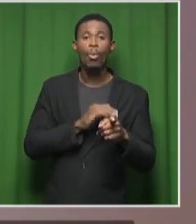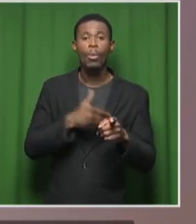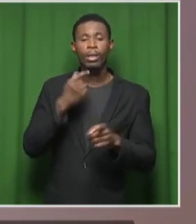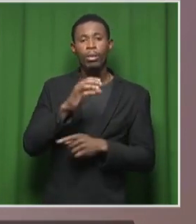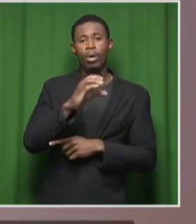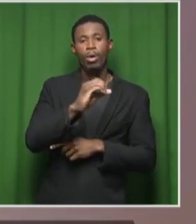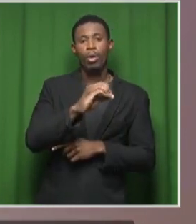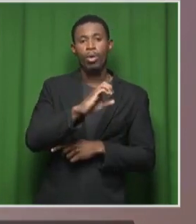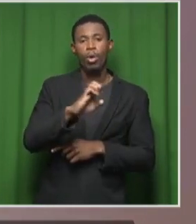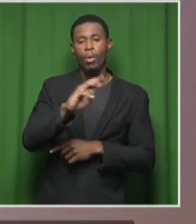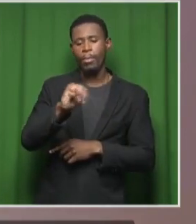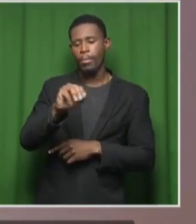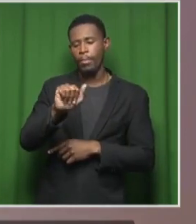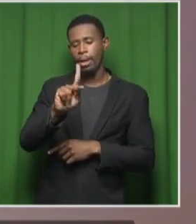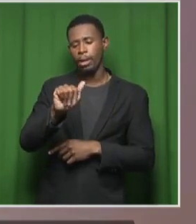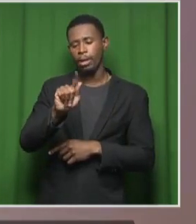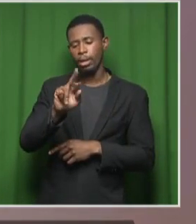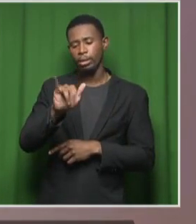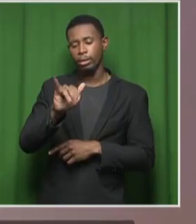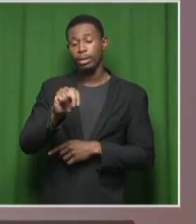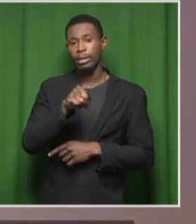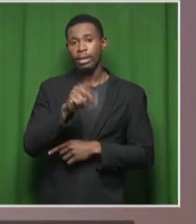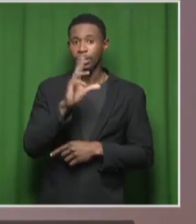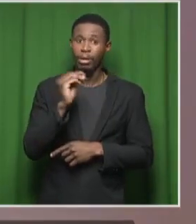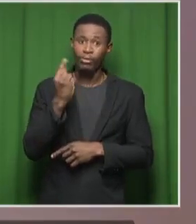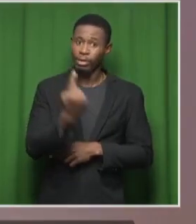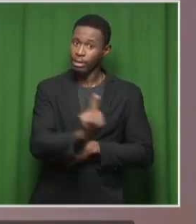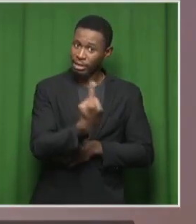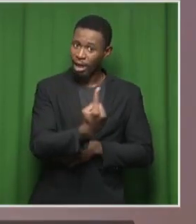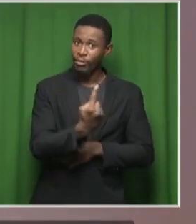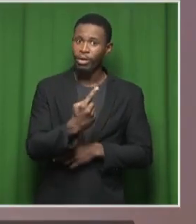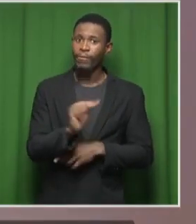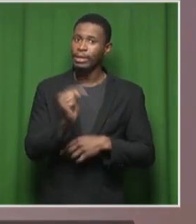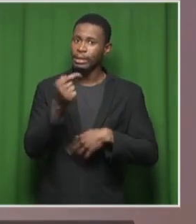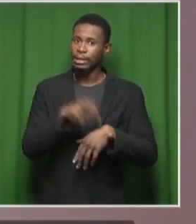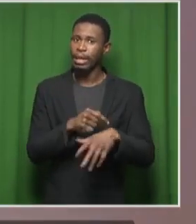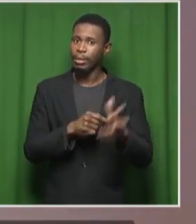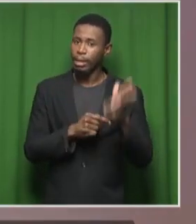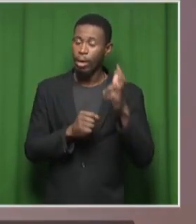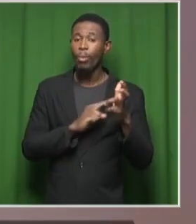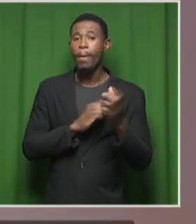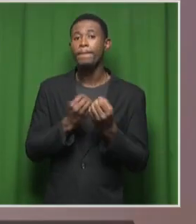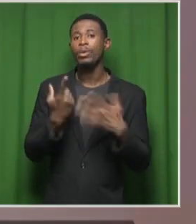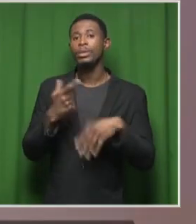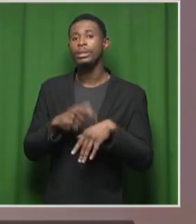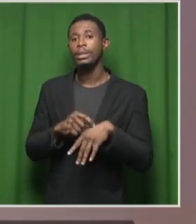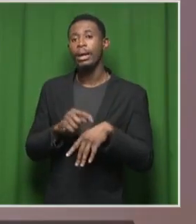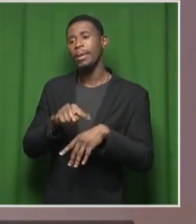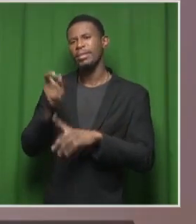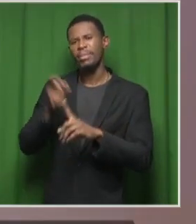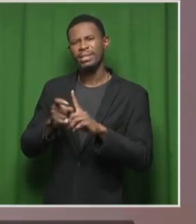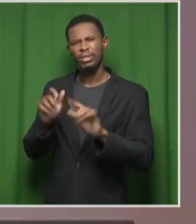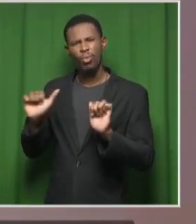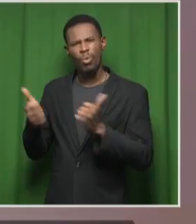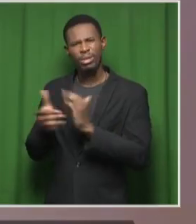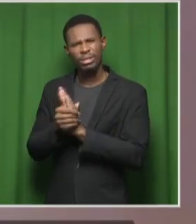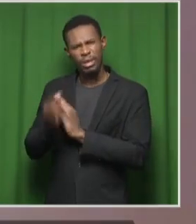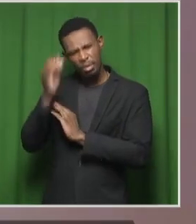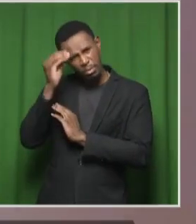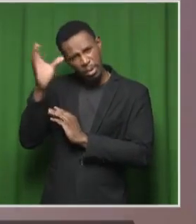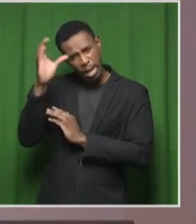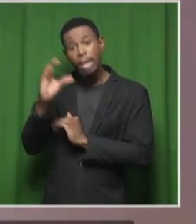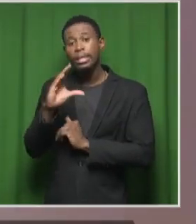Sun, speaking for themselves. Yeah. Because more often than not on documentaries, they are spoken for by an expert or a